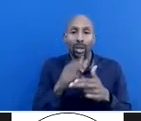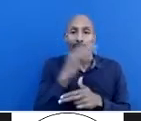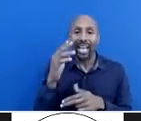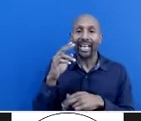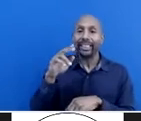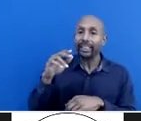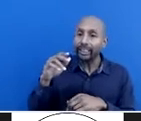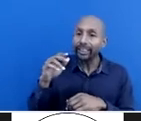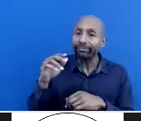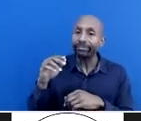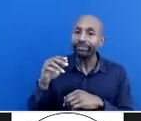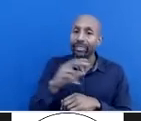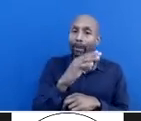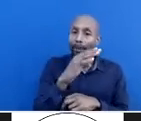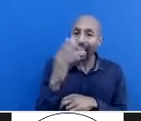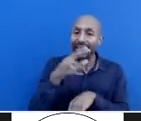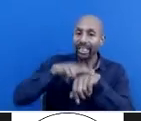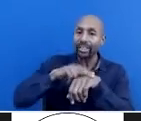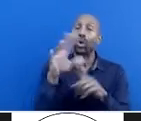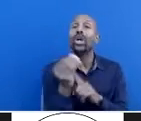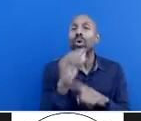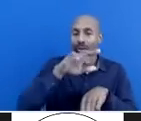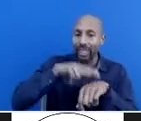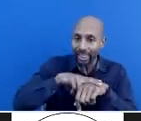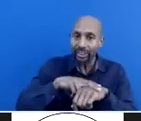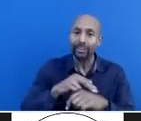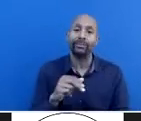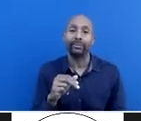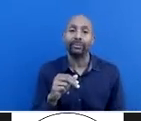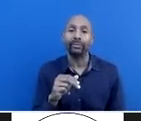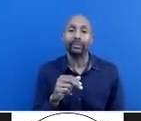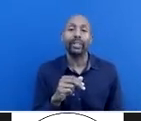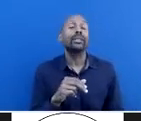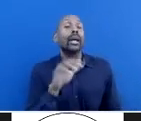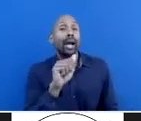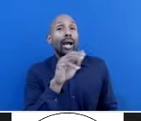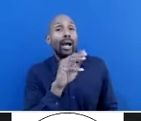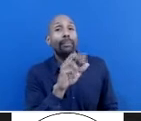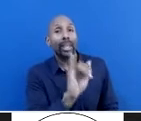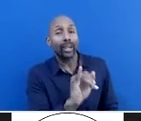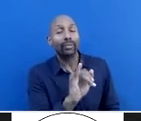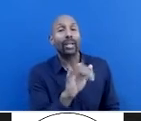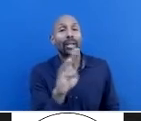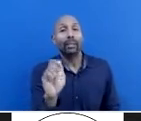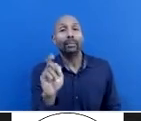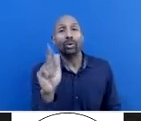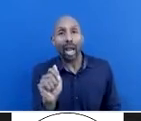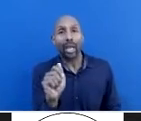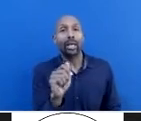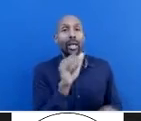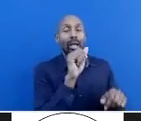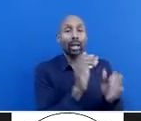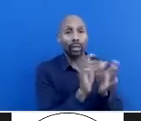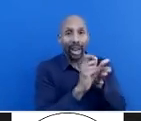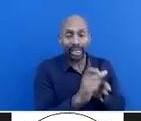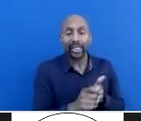is a claim on the cultural work of ancestors that turned hundreds of